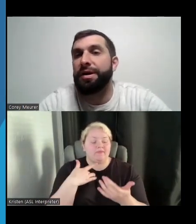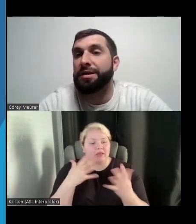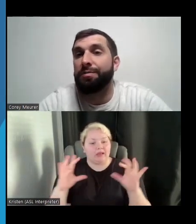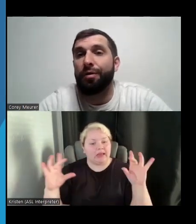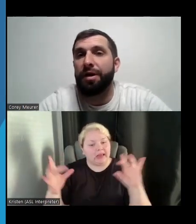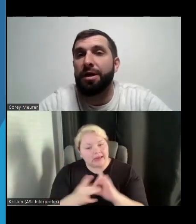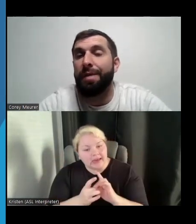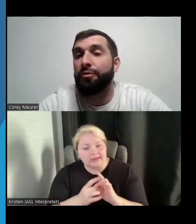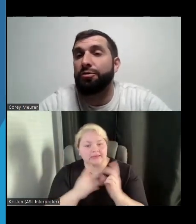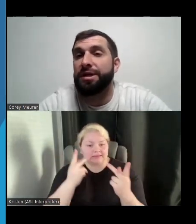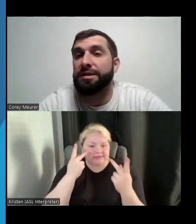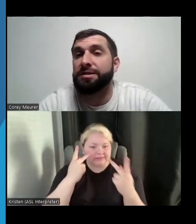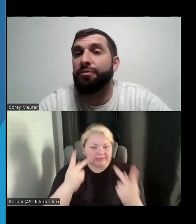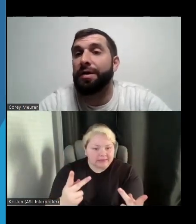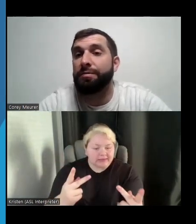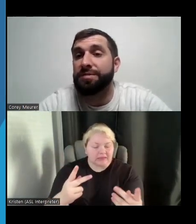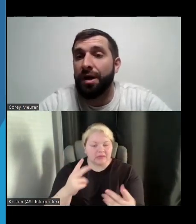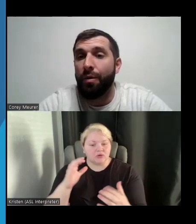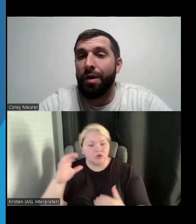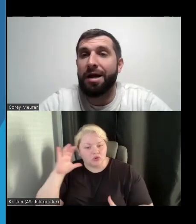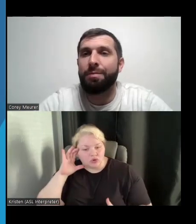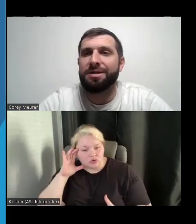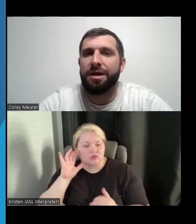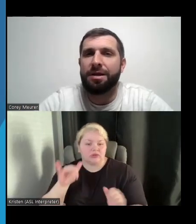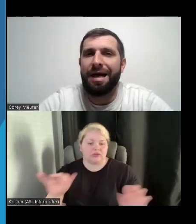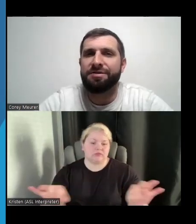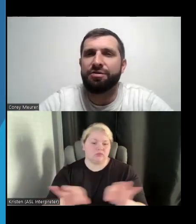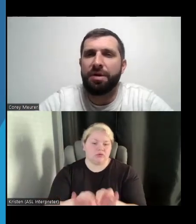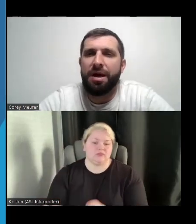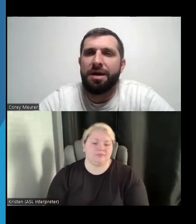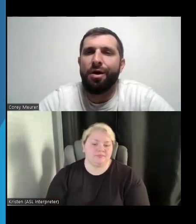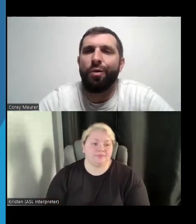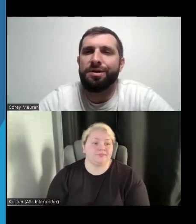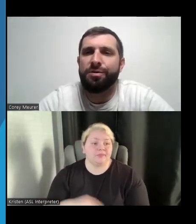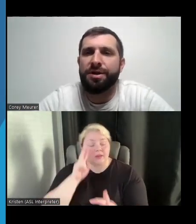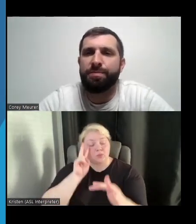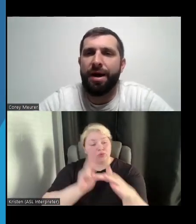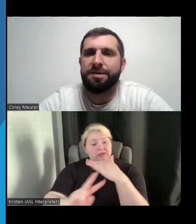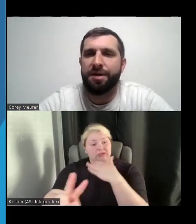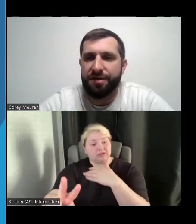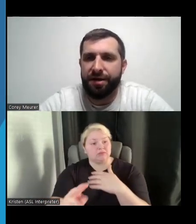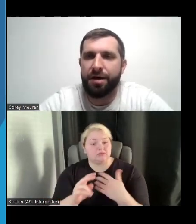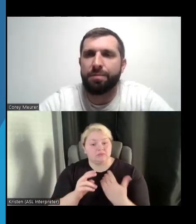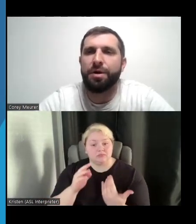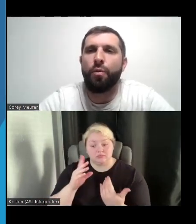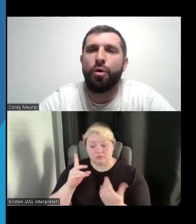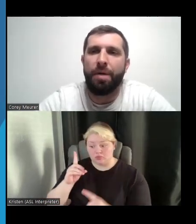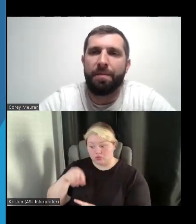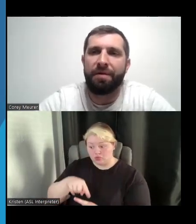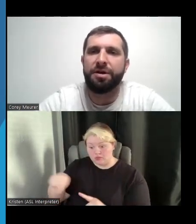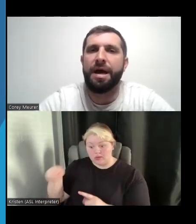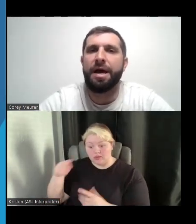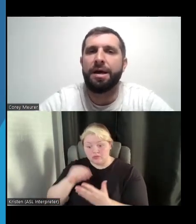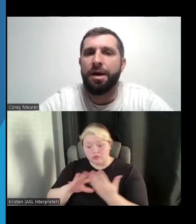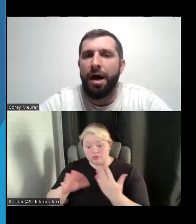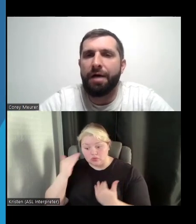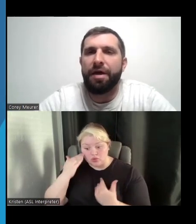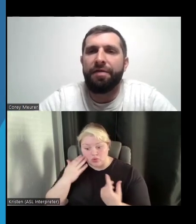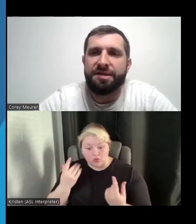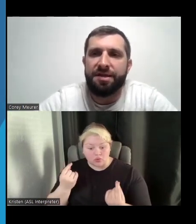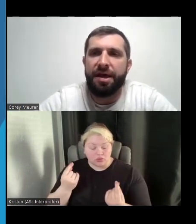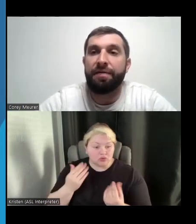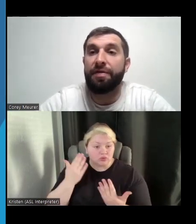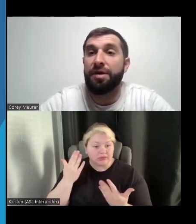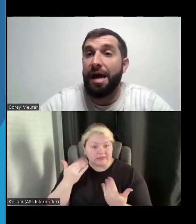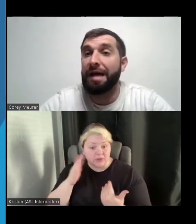Is it predictable? Thinking about routines and rhythms. When I come into the classroom, can I know what to expect? Is it going to be a warm up every day,